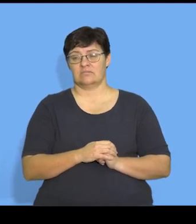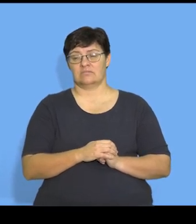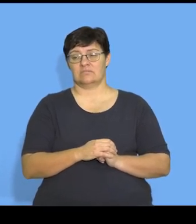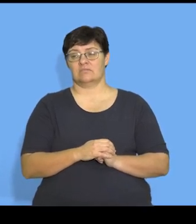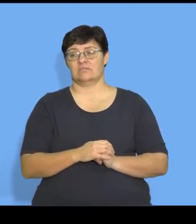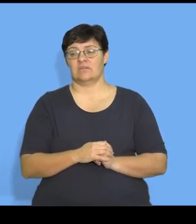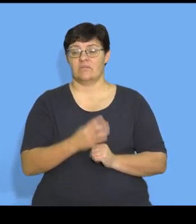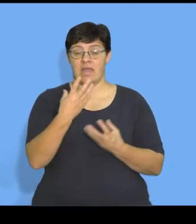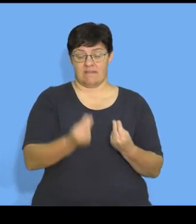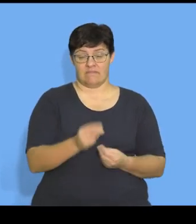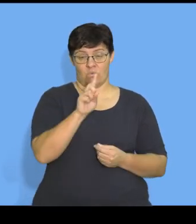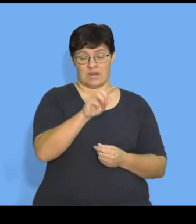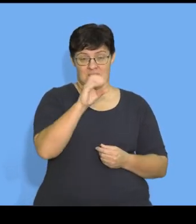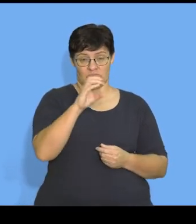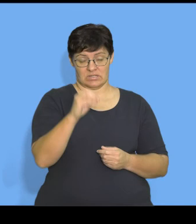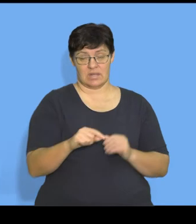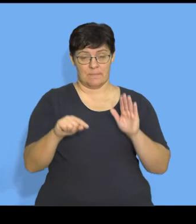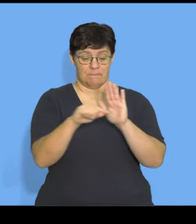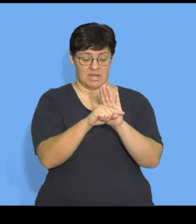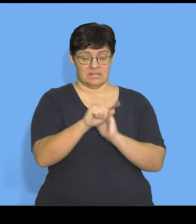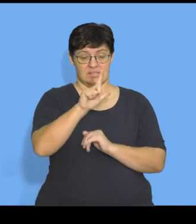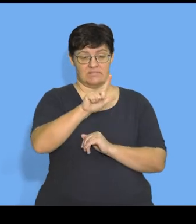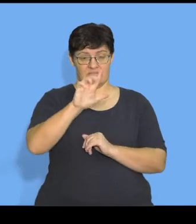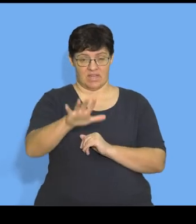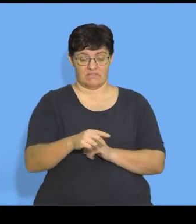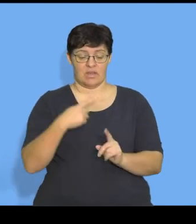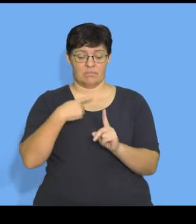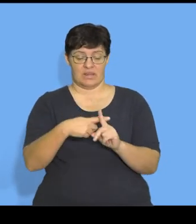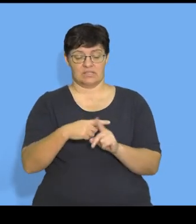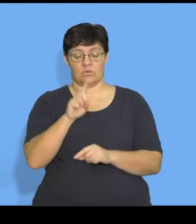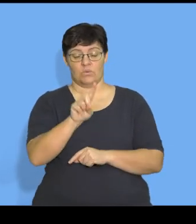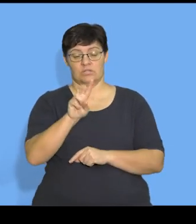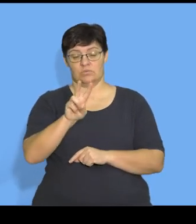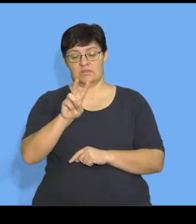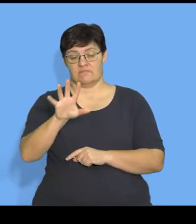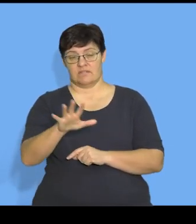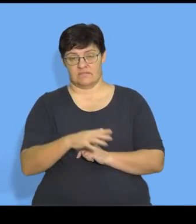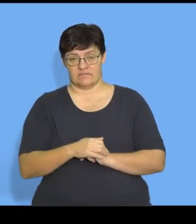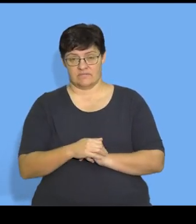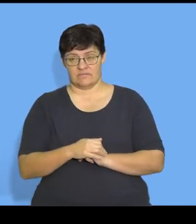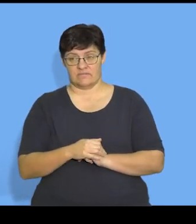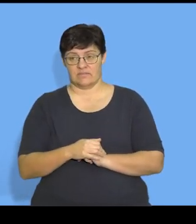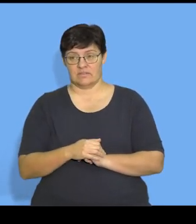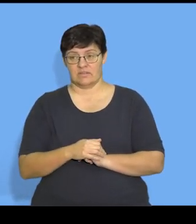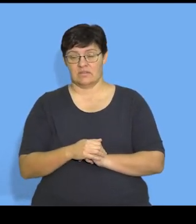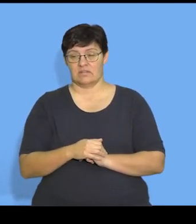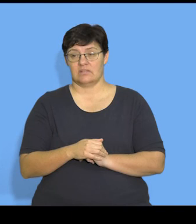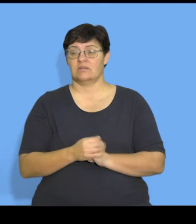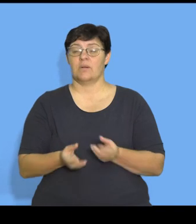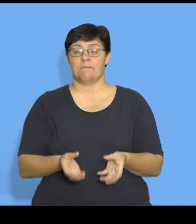we've got 100 minus 75 plus 125 and we